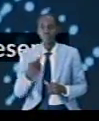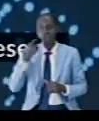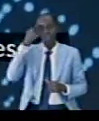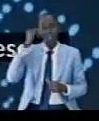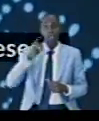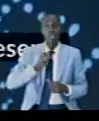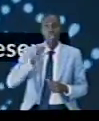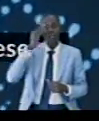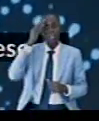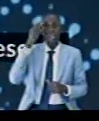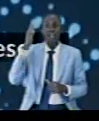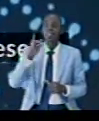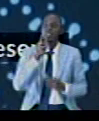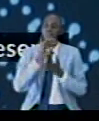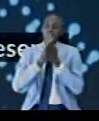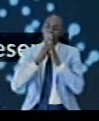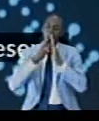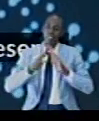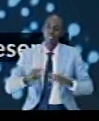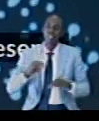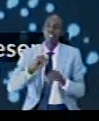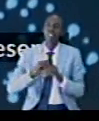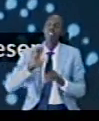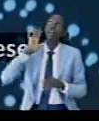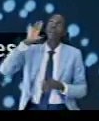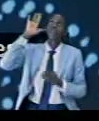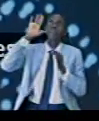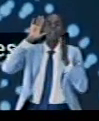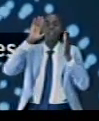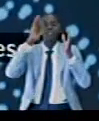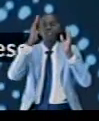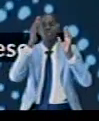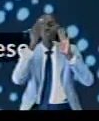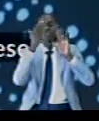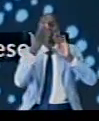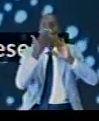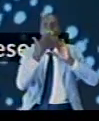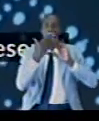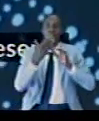'Cause I know there is peace in your